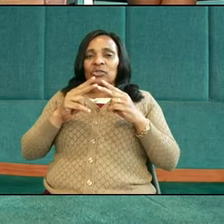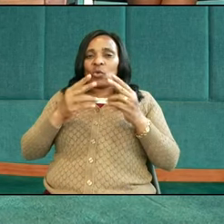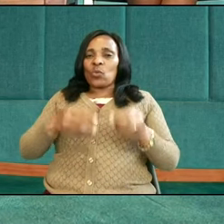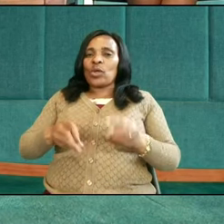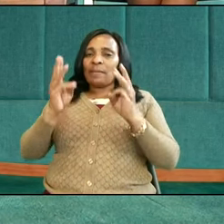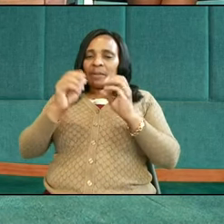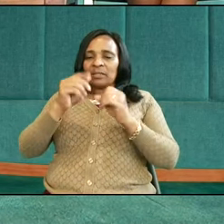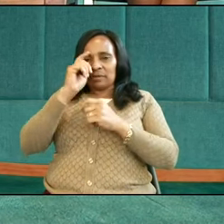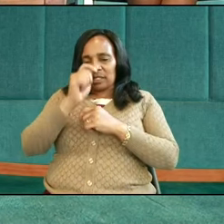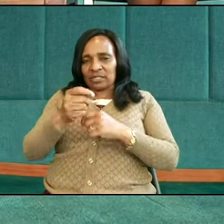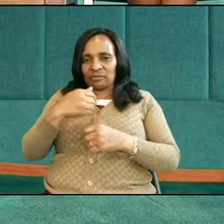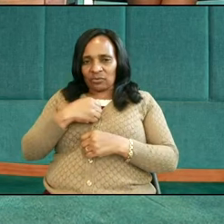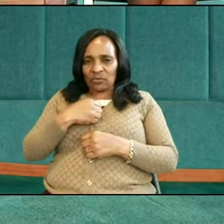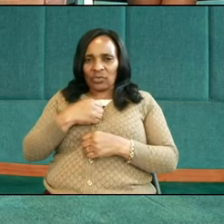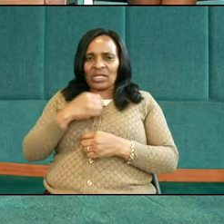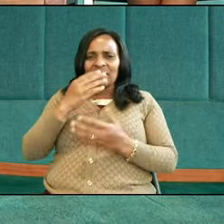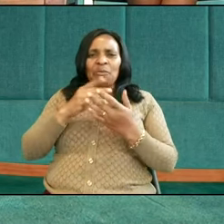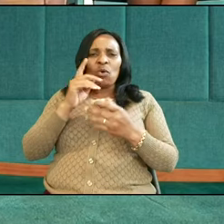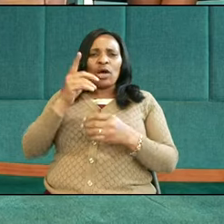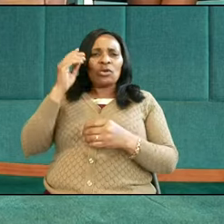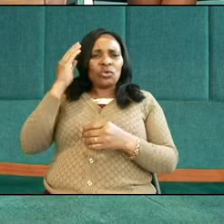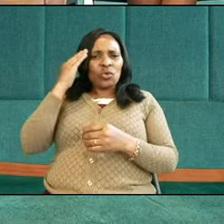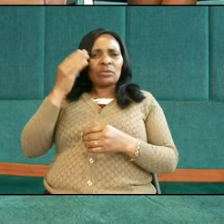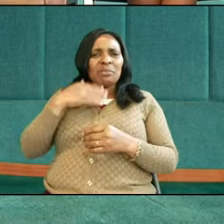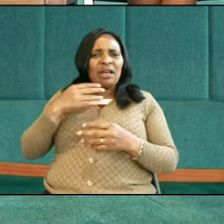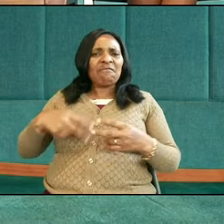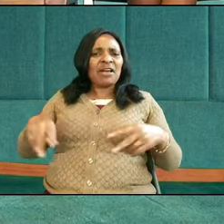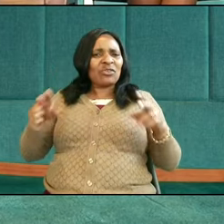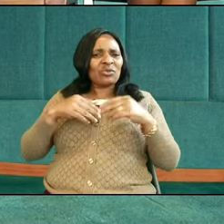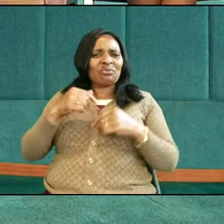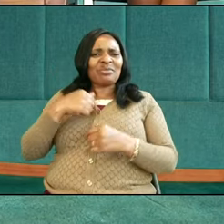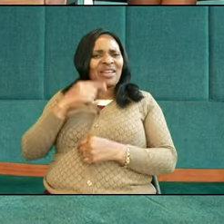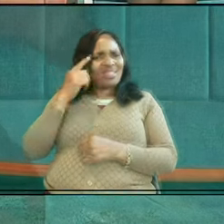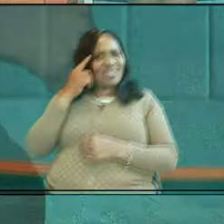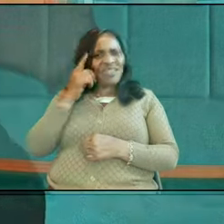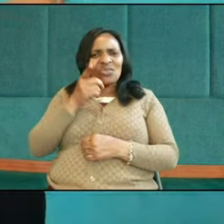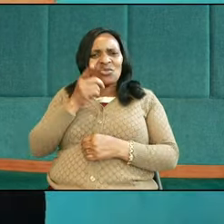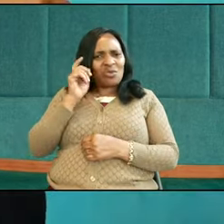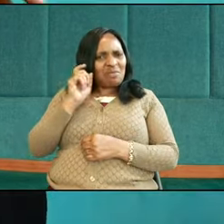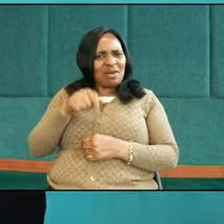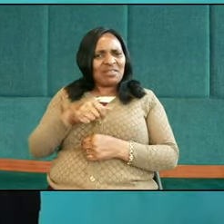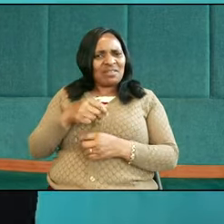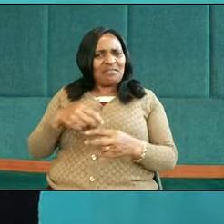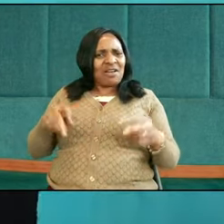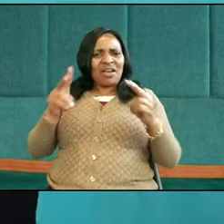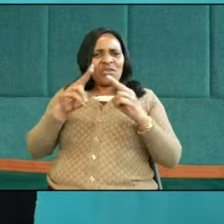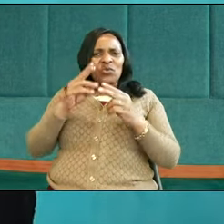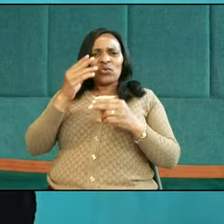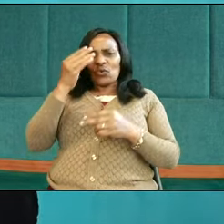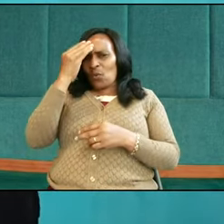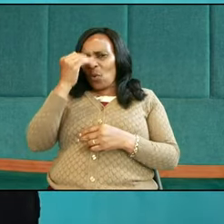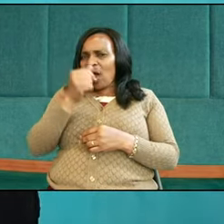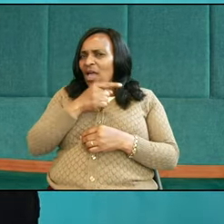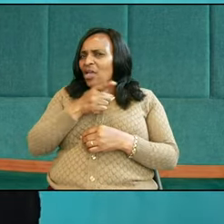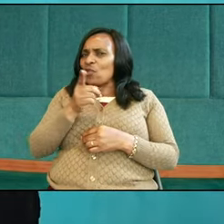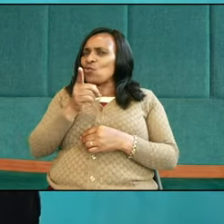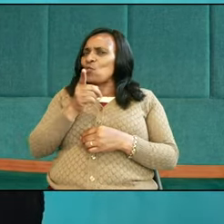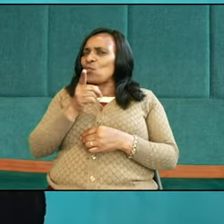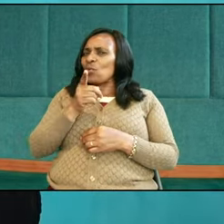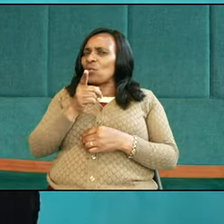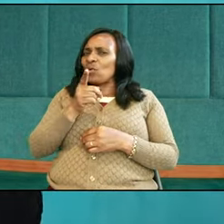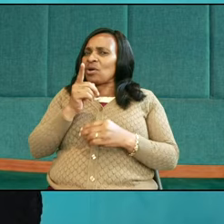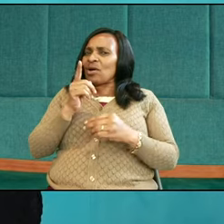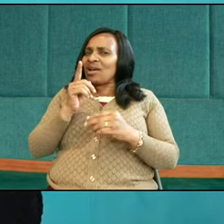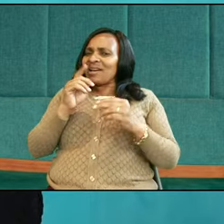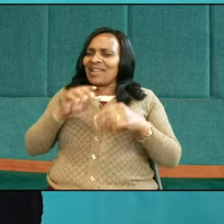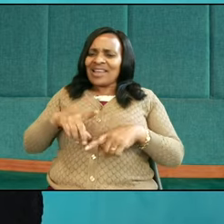should be respectful. Someone who knows my values would be like, I think this is what you value, so why aren't you